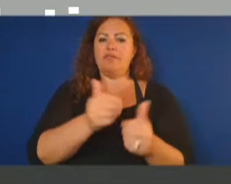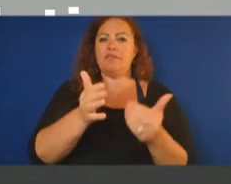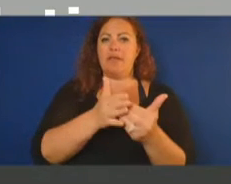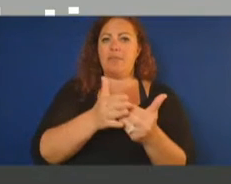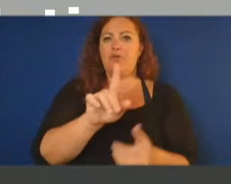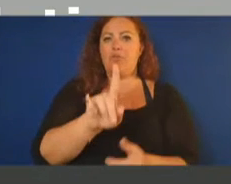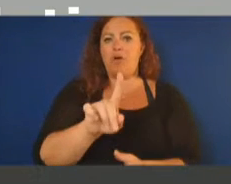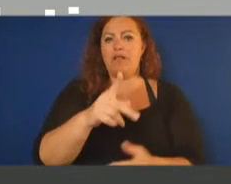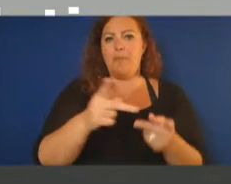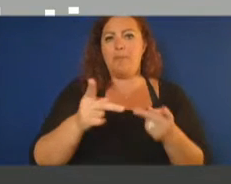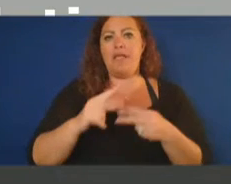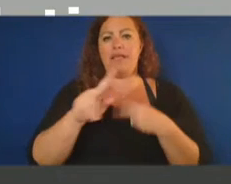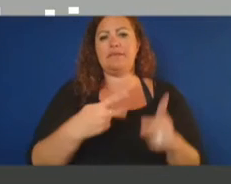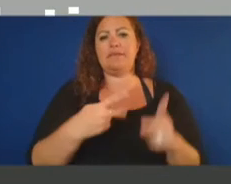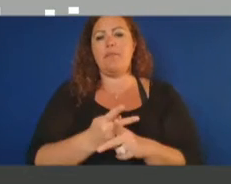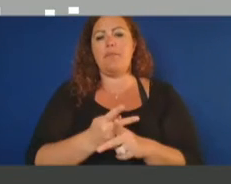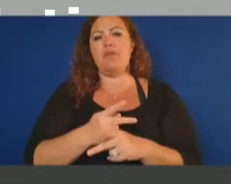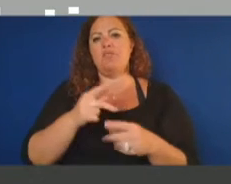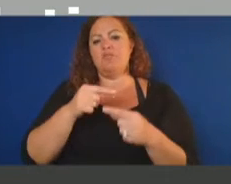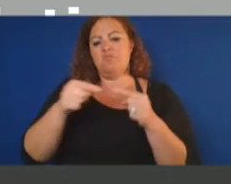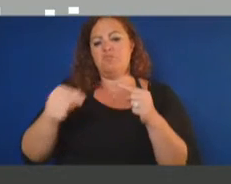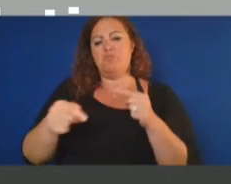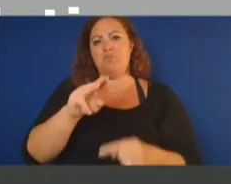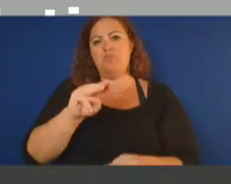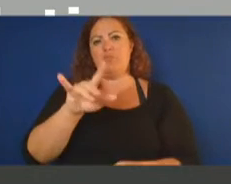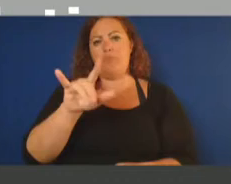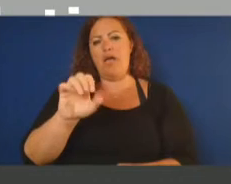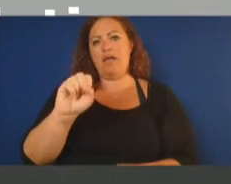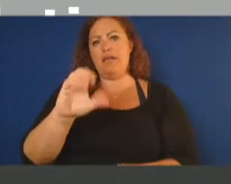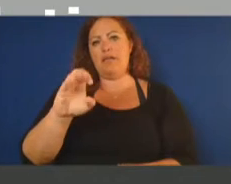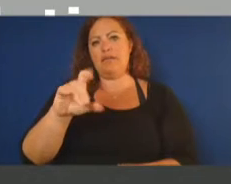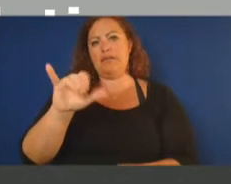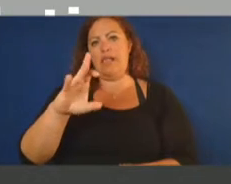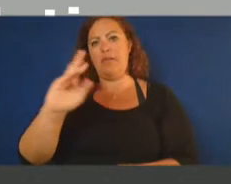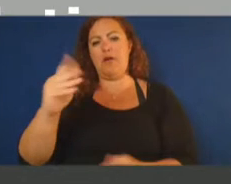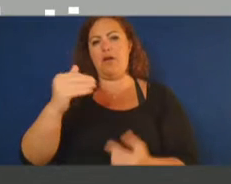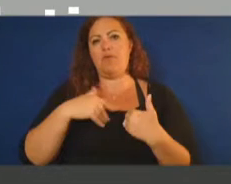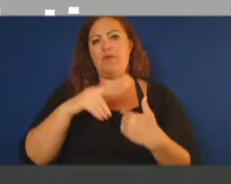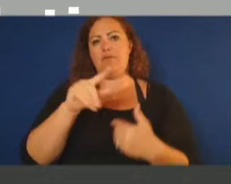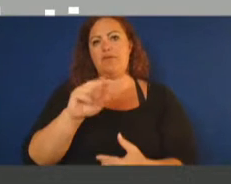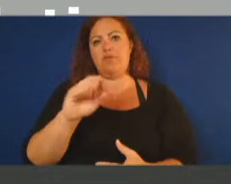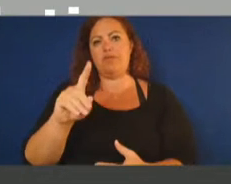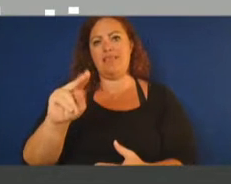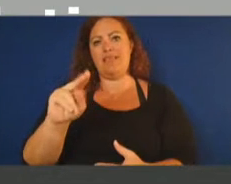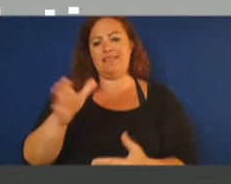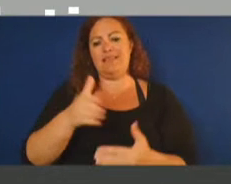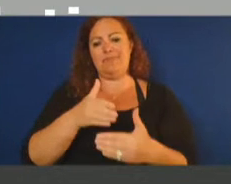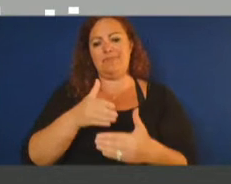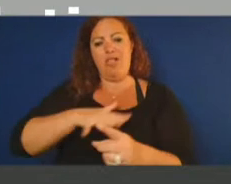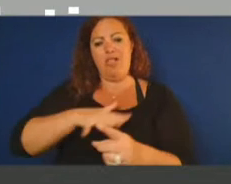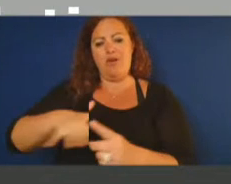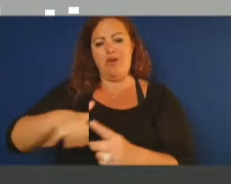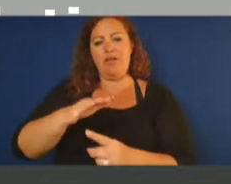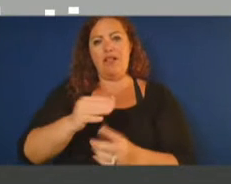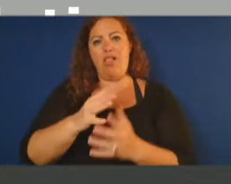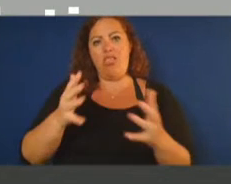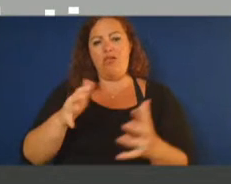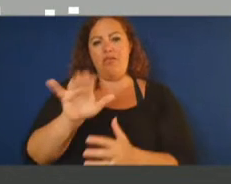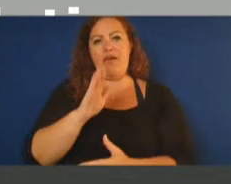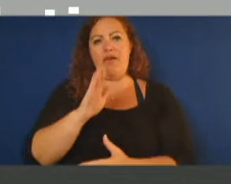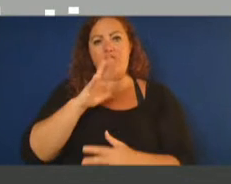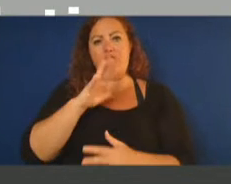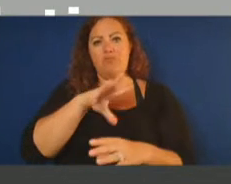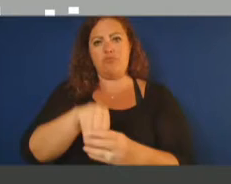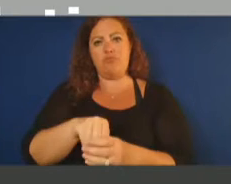type uh we are within a mile walk of scaly bark and we do have that Tod NC adjacent uh and and a lot of this will be uh incorporated